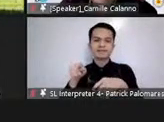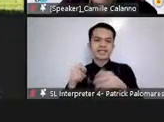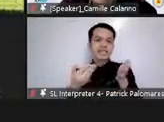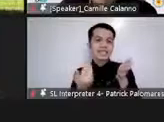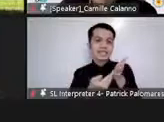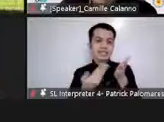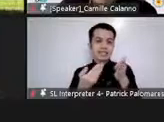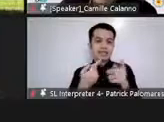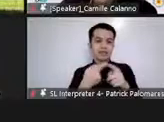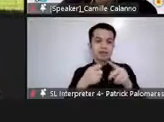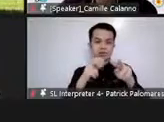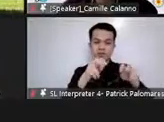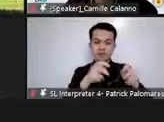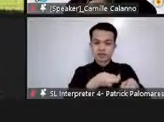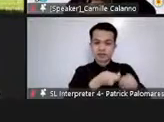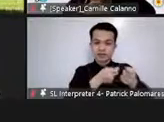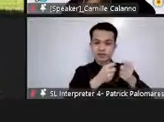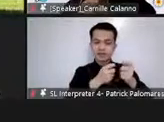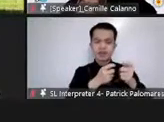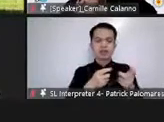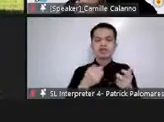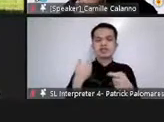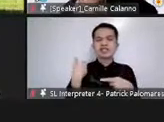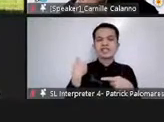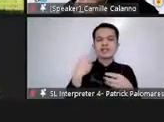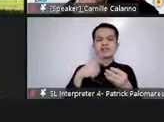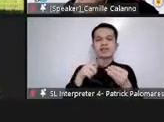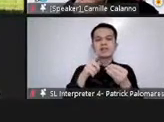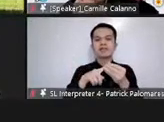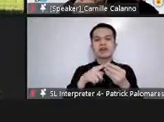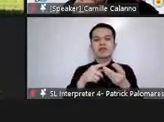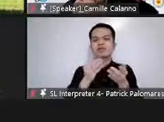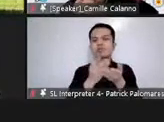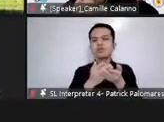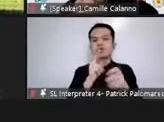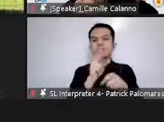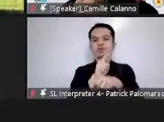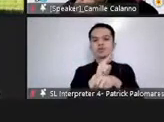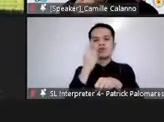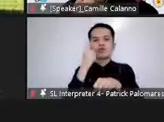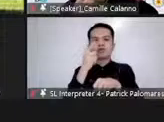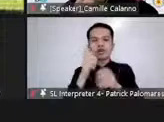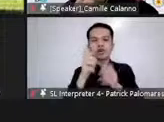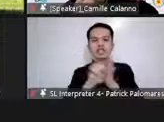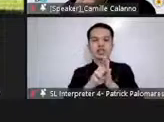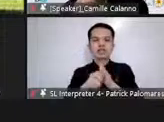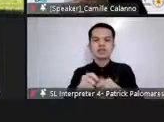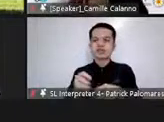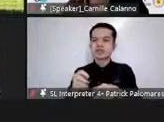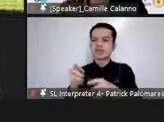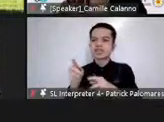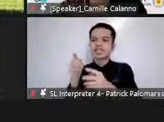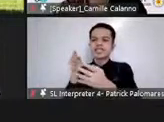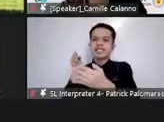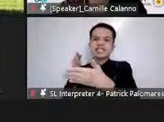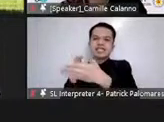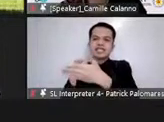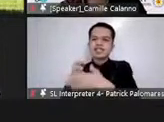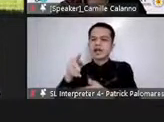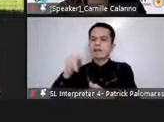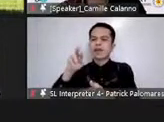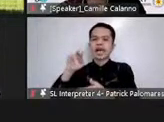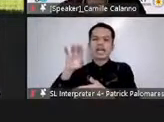evidence, we don't have much in terms of boats used for piracy and raids in China and Southeast Asia. Although there